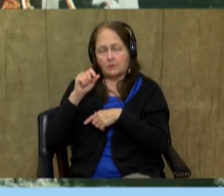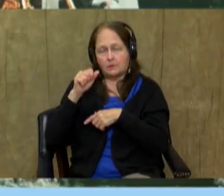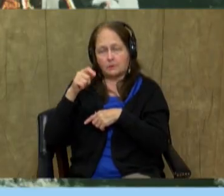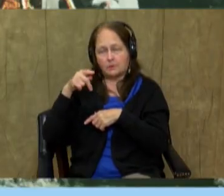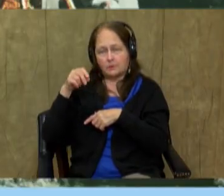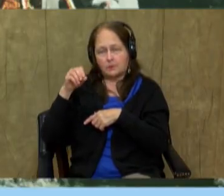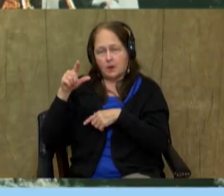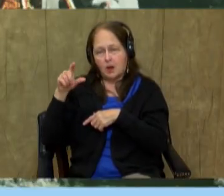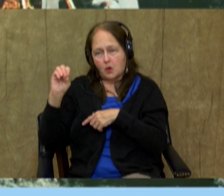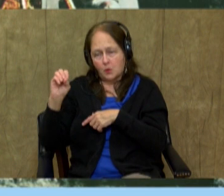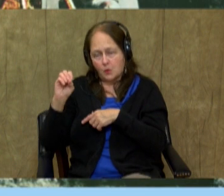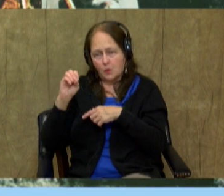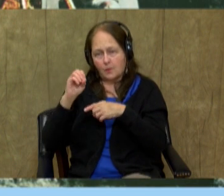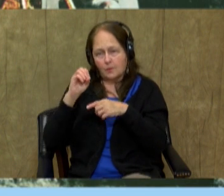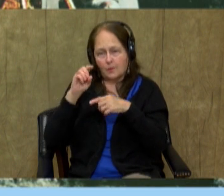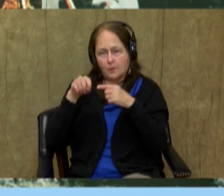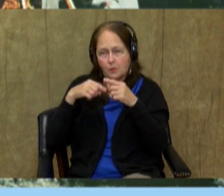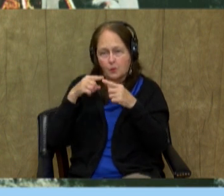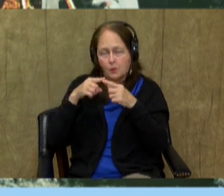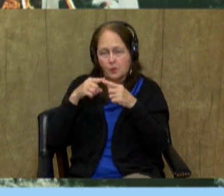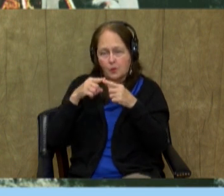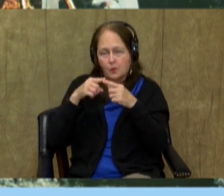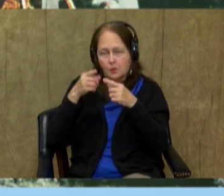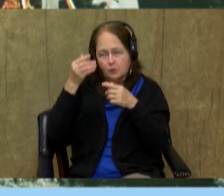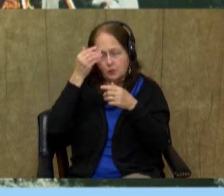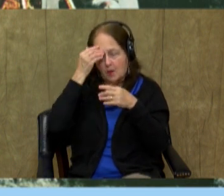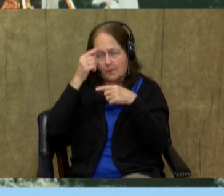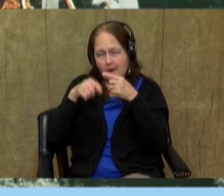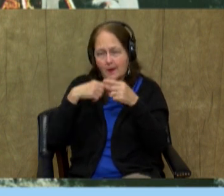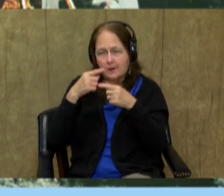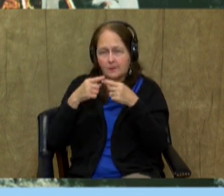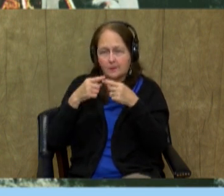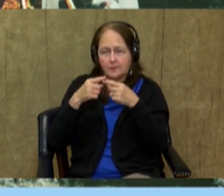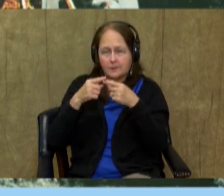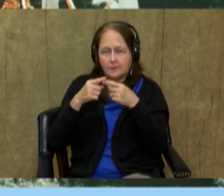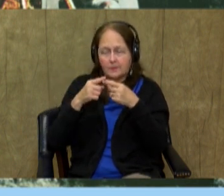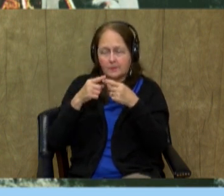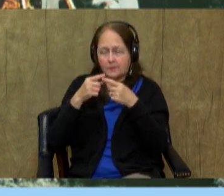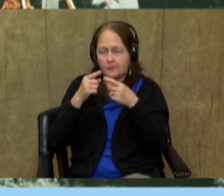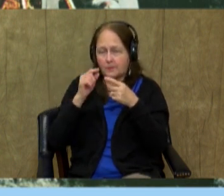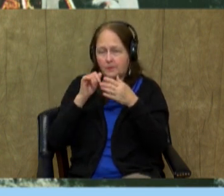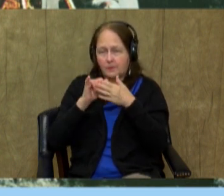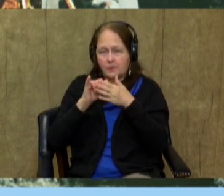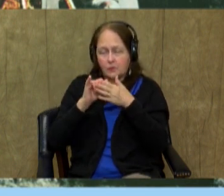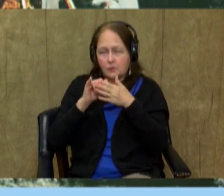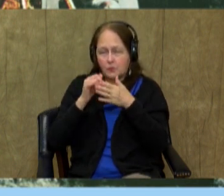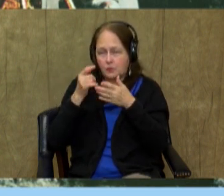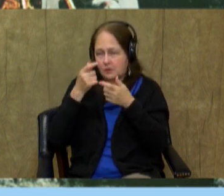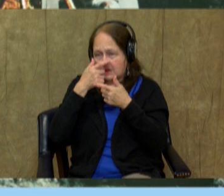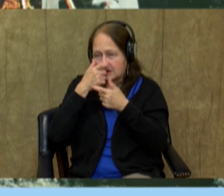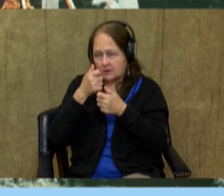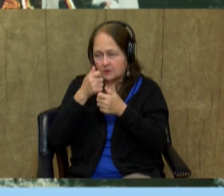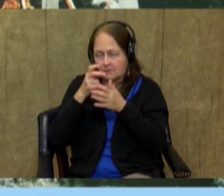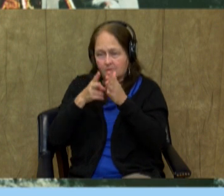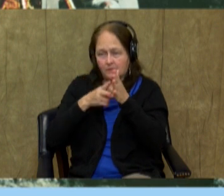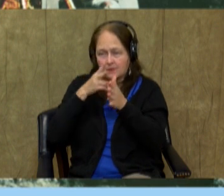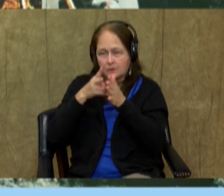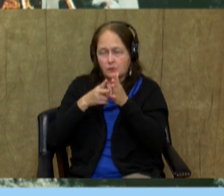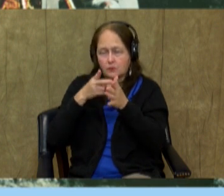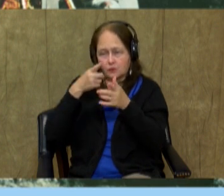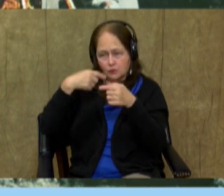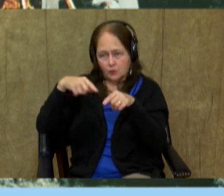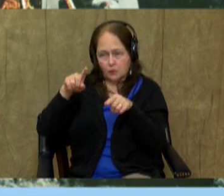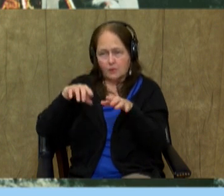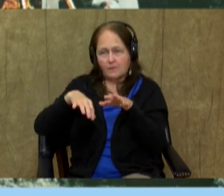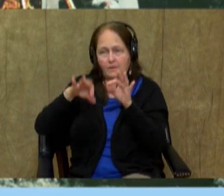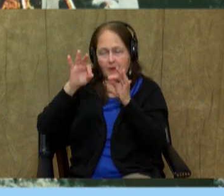of the When We Left Earth from the NASA series that is on Discovery Ed. These are fantastic videos. If you are interested in space, I suggest you go